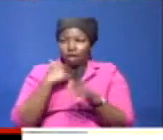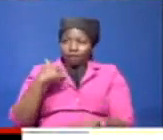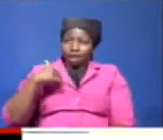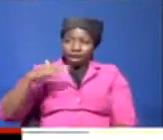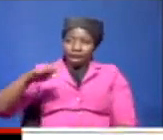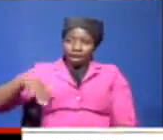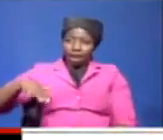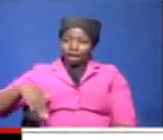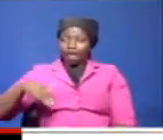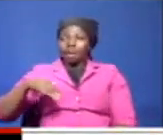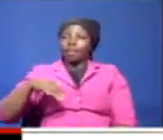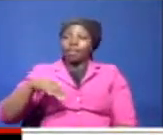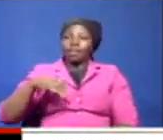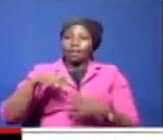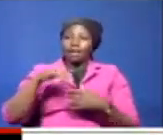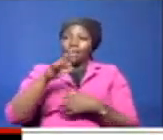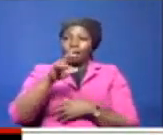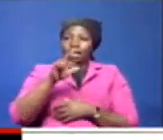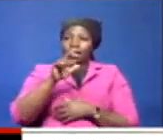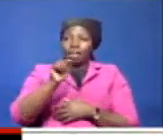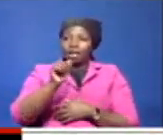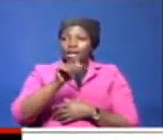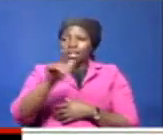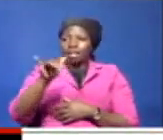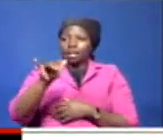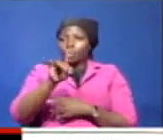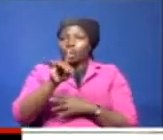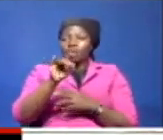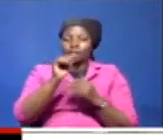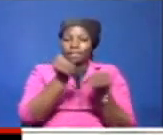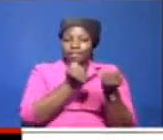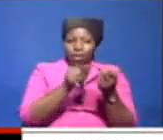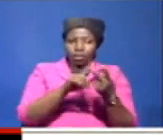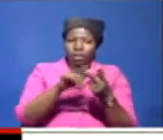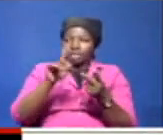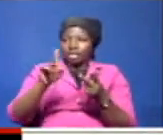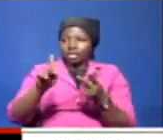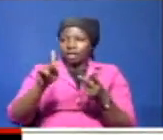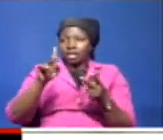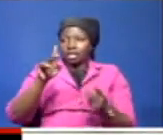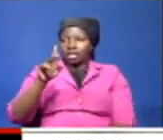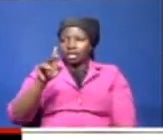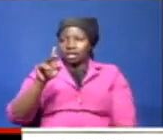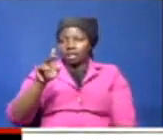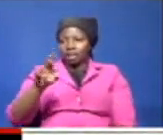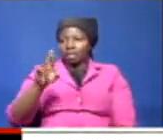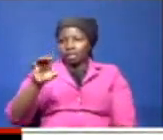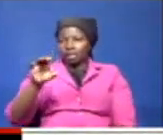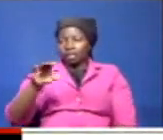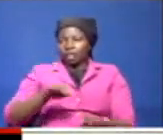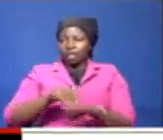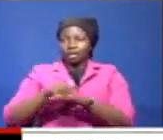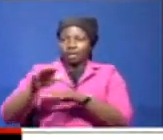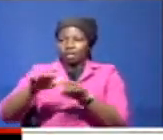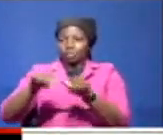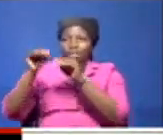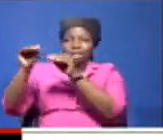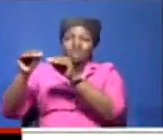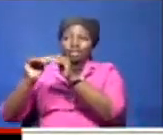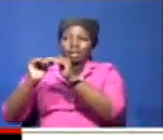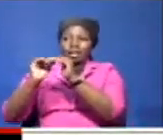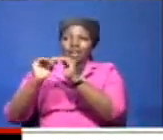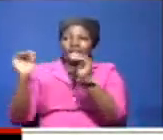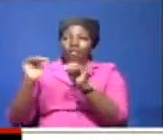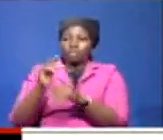the Rally 1 cars, you find that the KNRC cars were then sent to the next stage. They were asked not to do that stage, do the next stage, because they